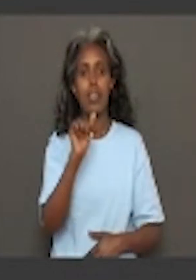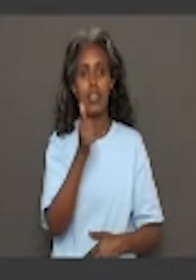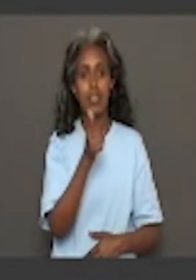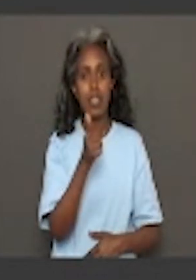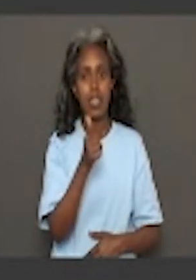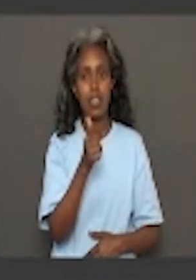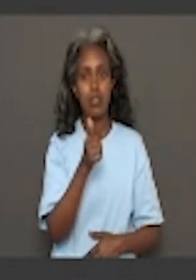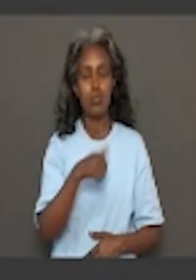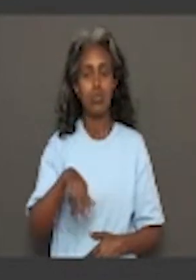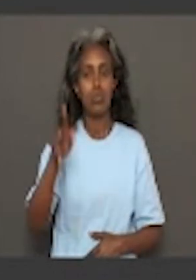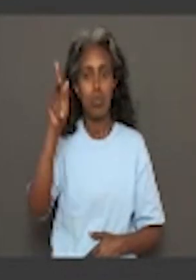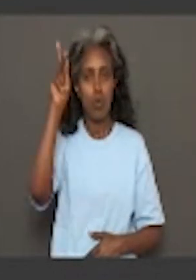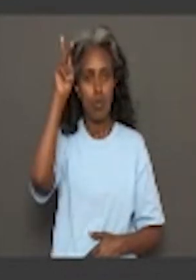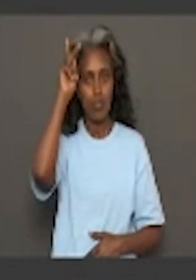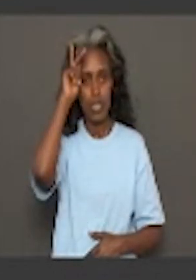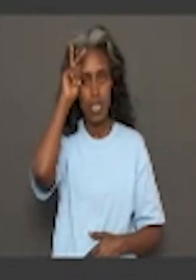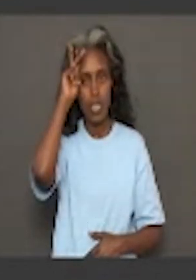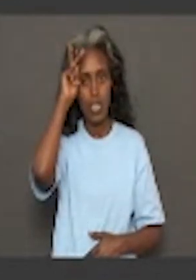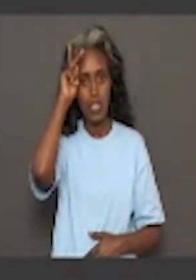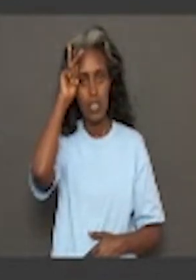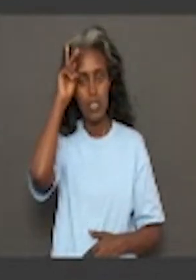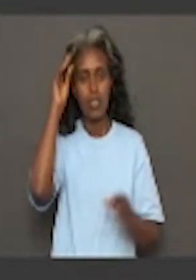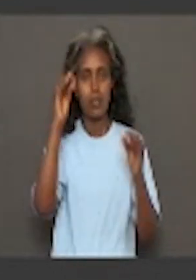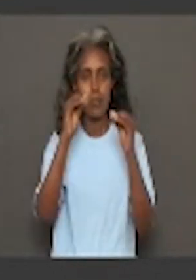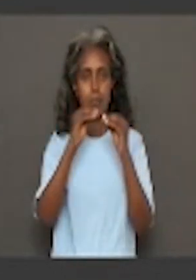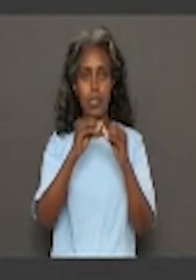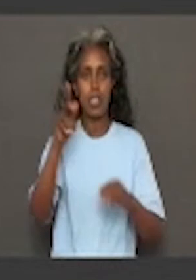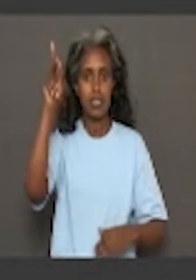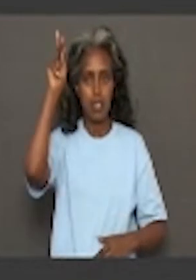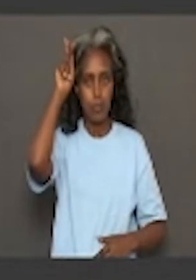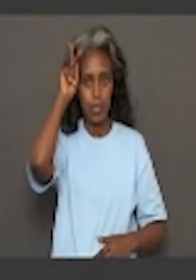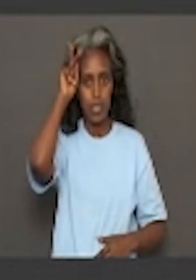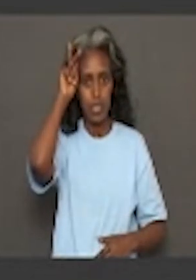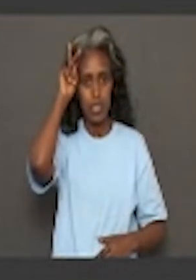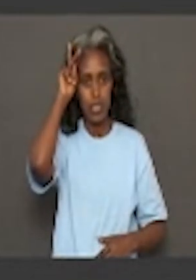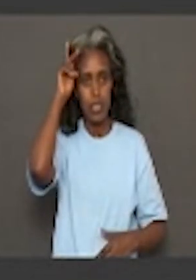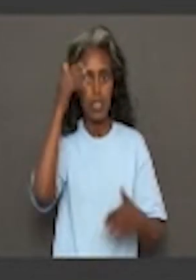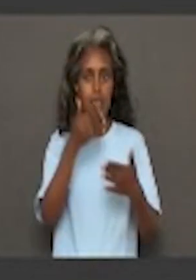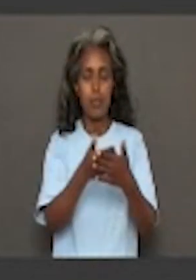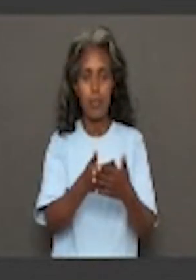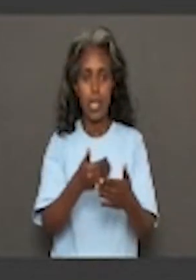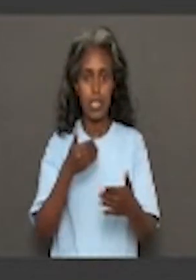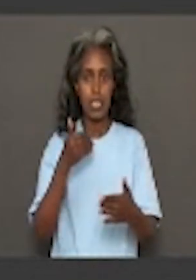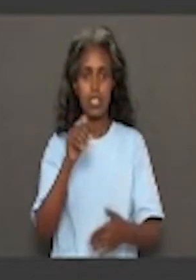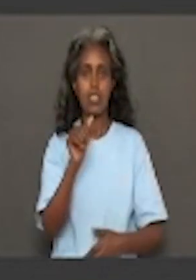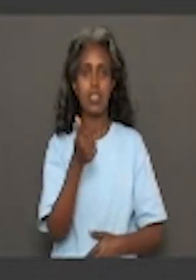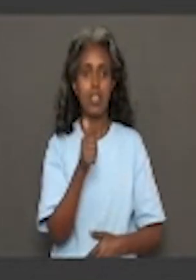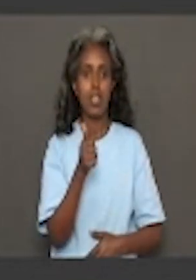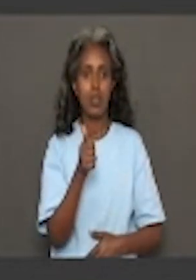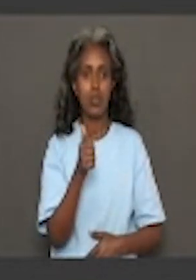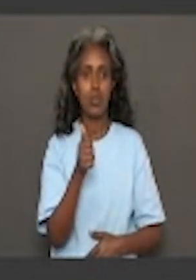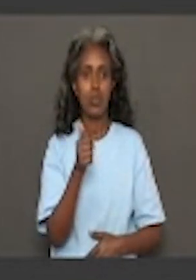divided by 10 to the power of K plus P